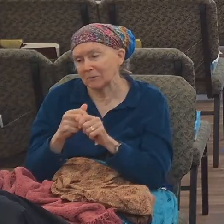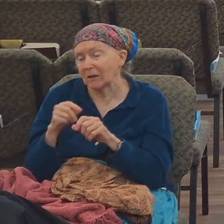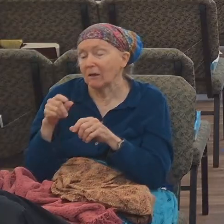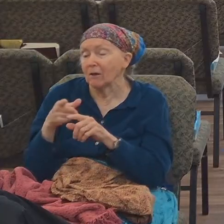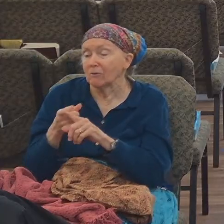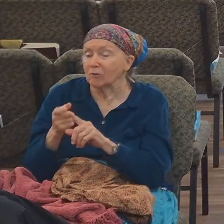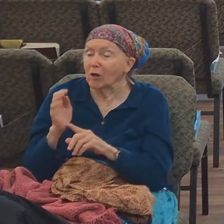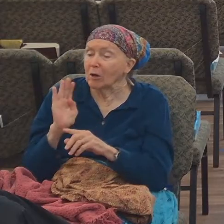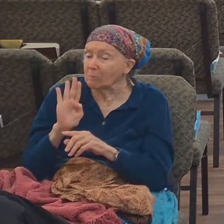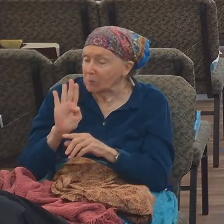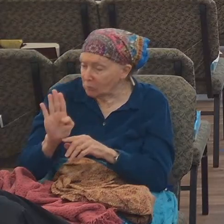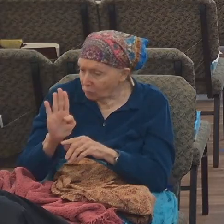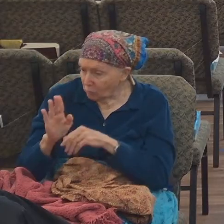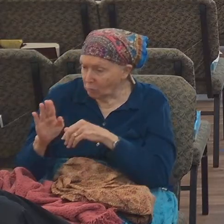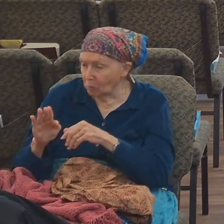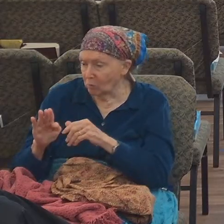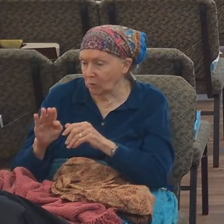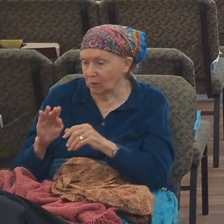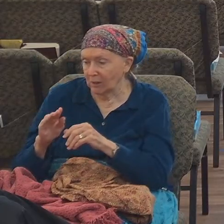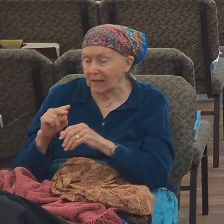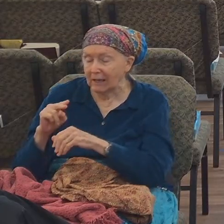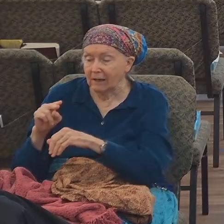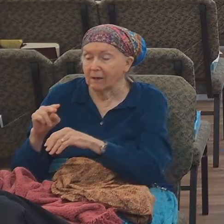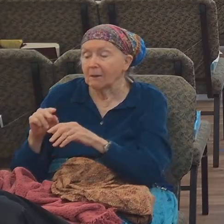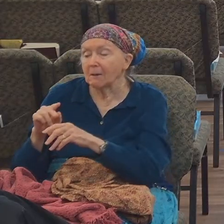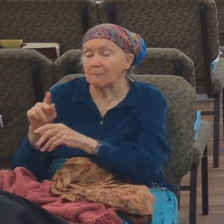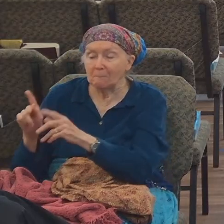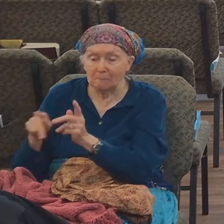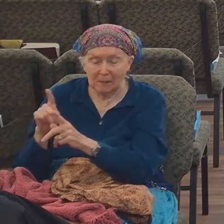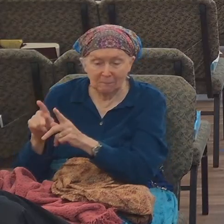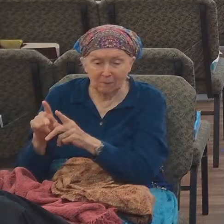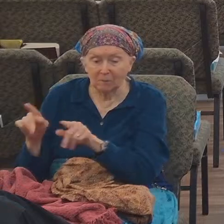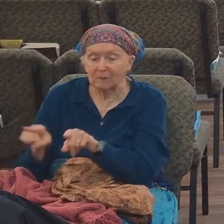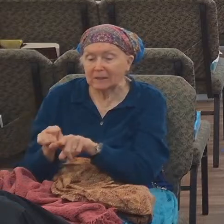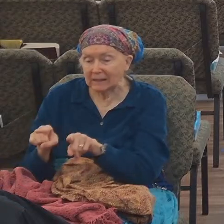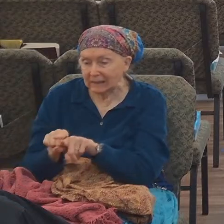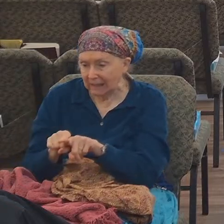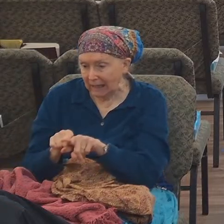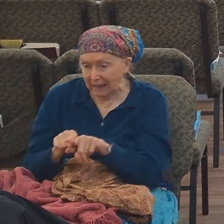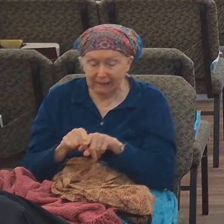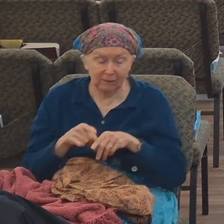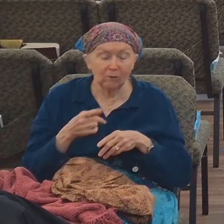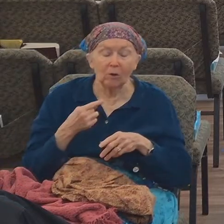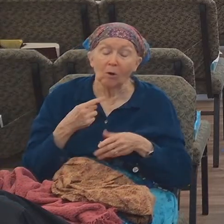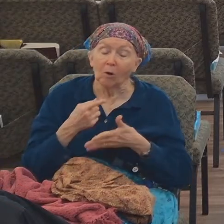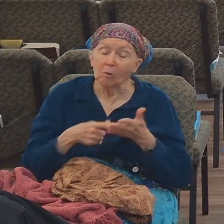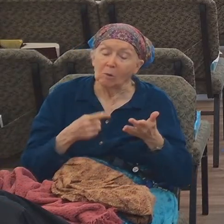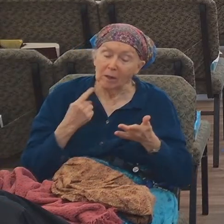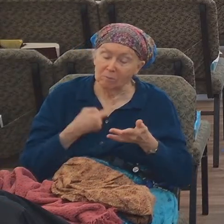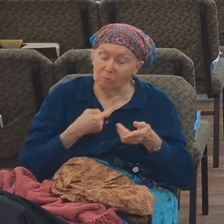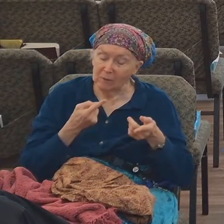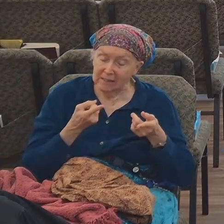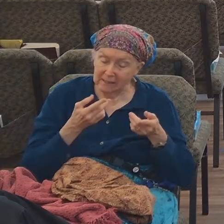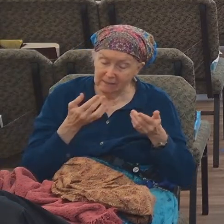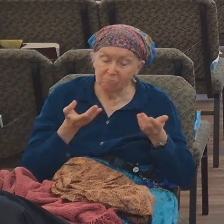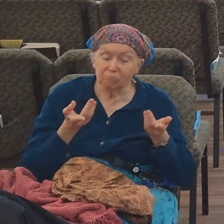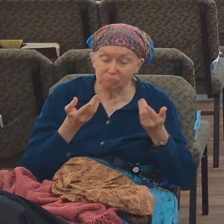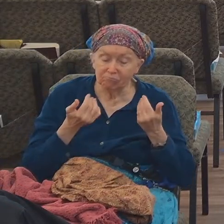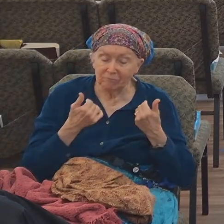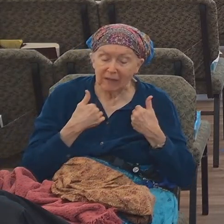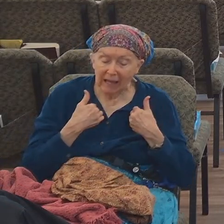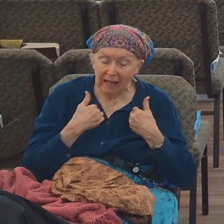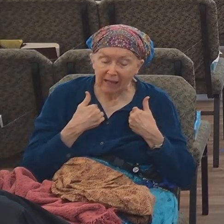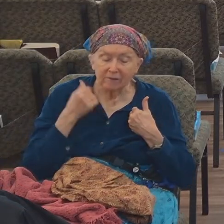the Jews. So Paul is connecting what they're going through to what?